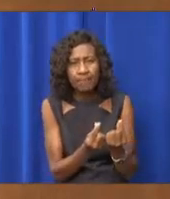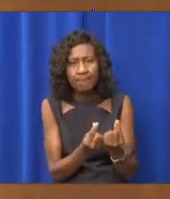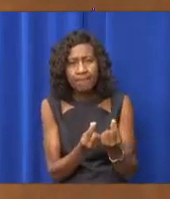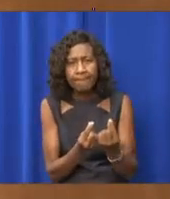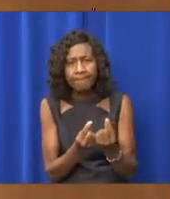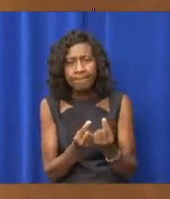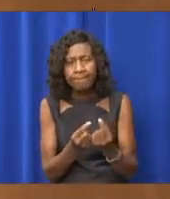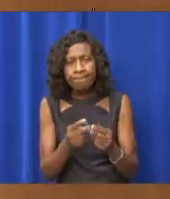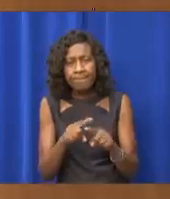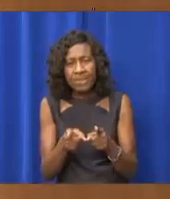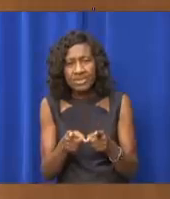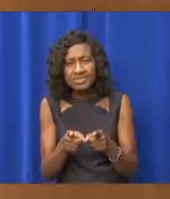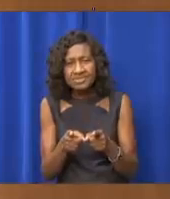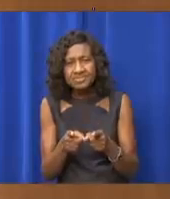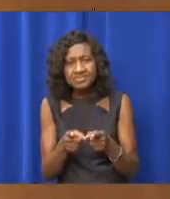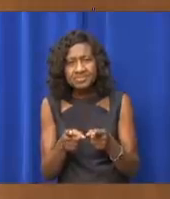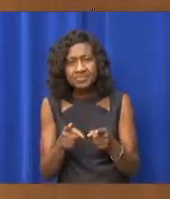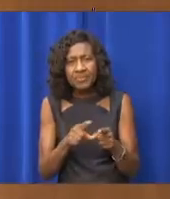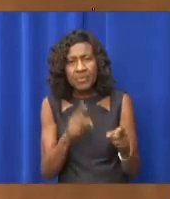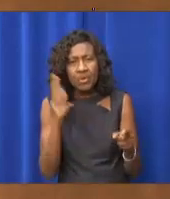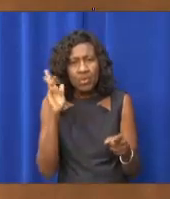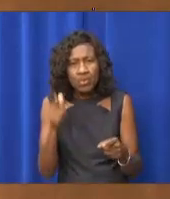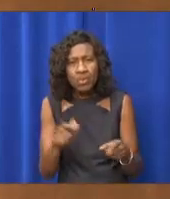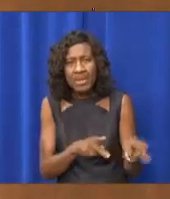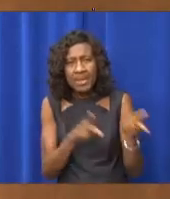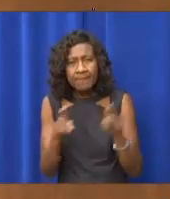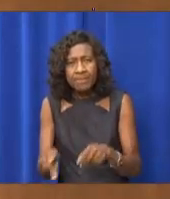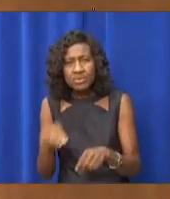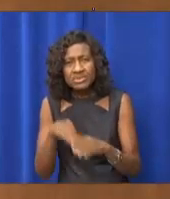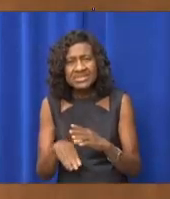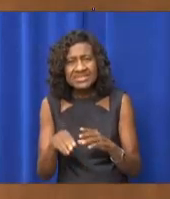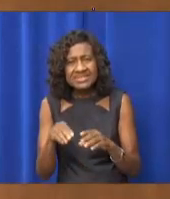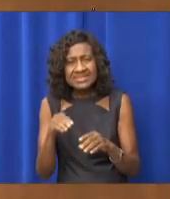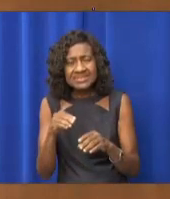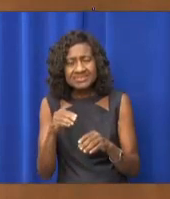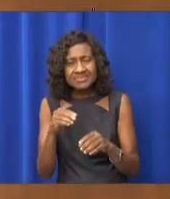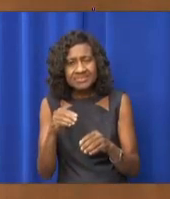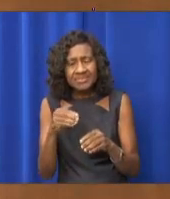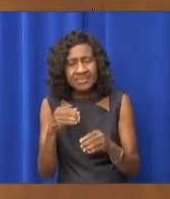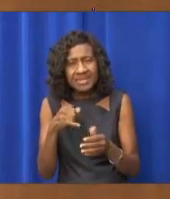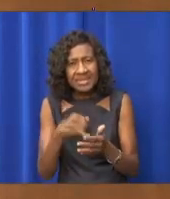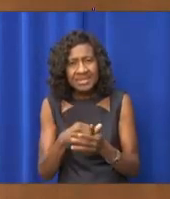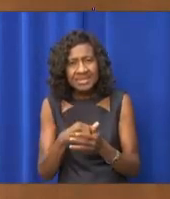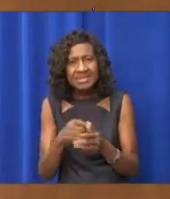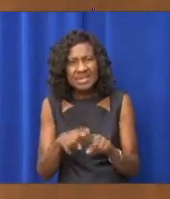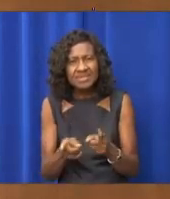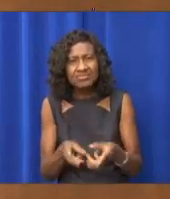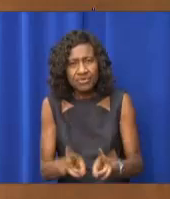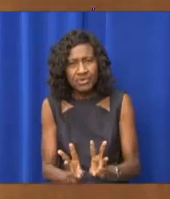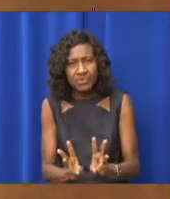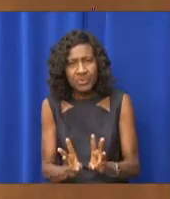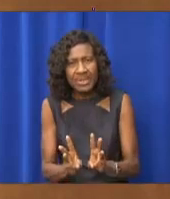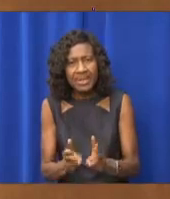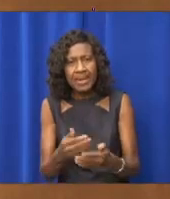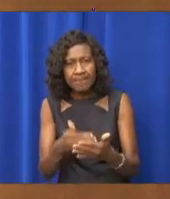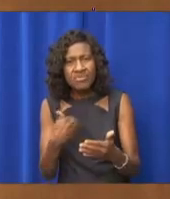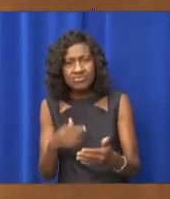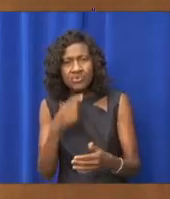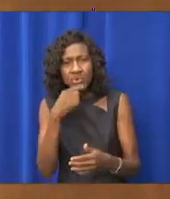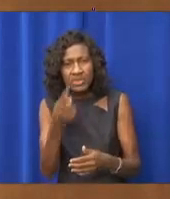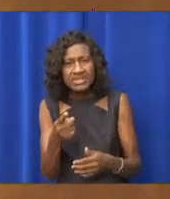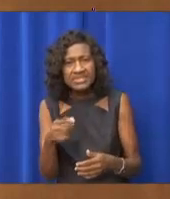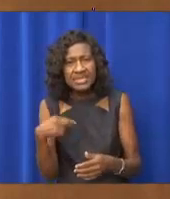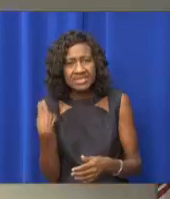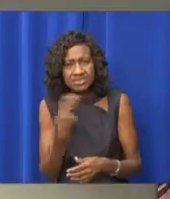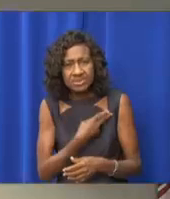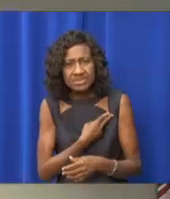in a better format in order that I can provide it for you more fully and more completely as the days go on. Thank